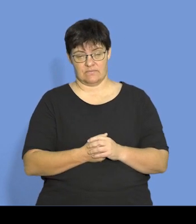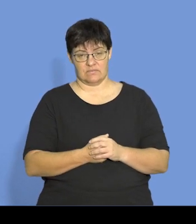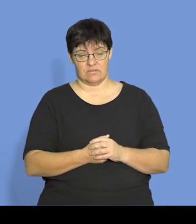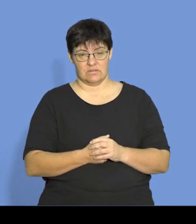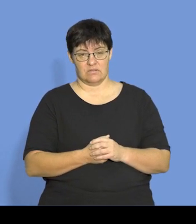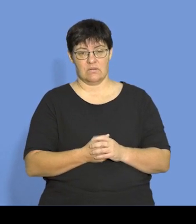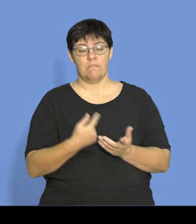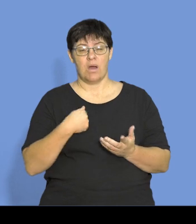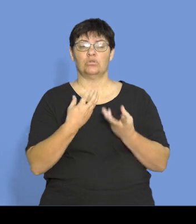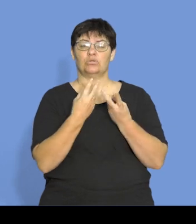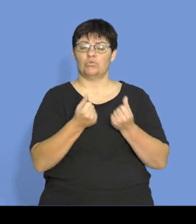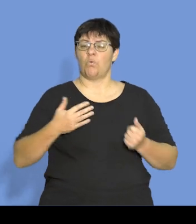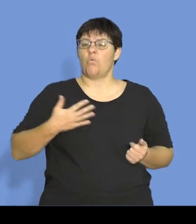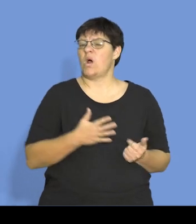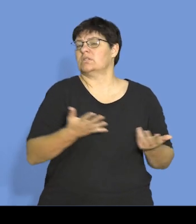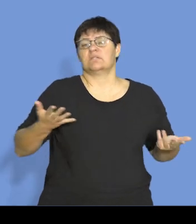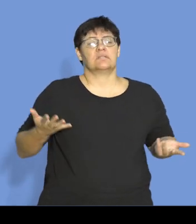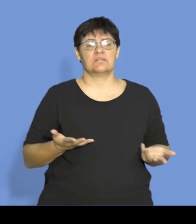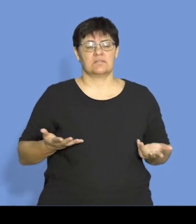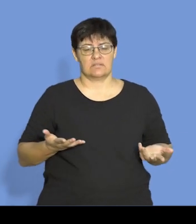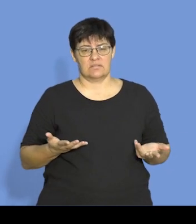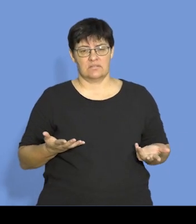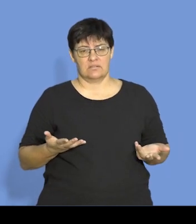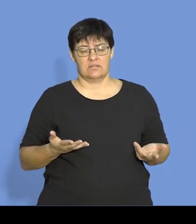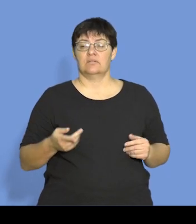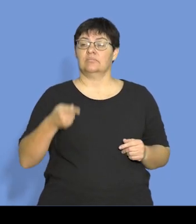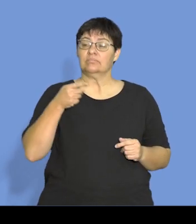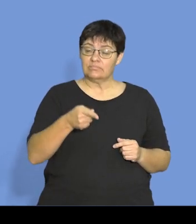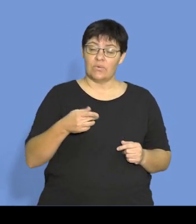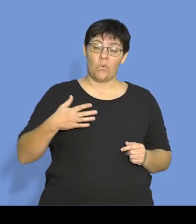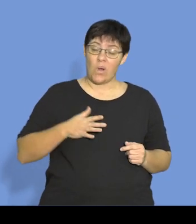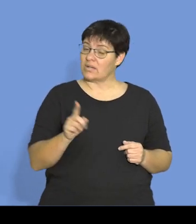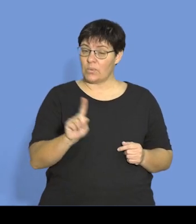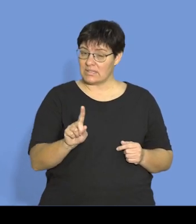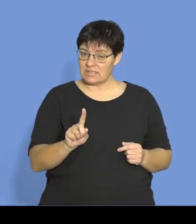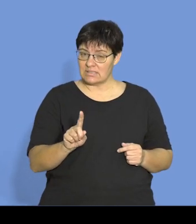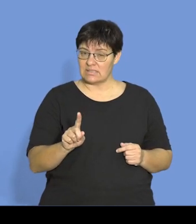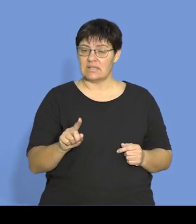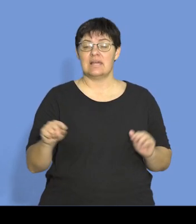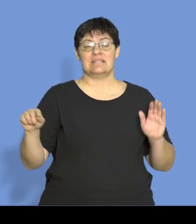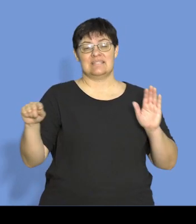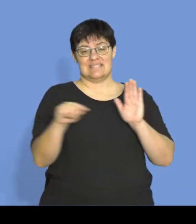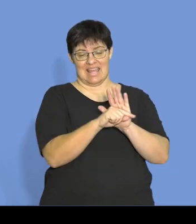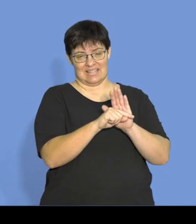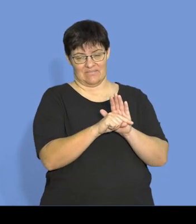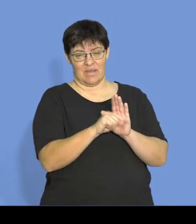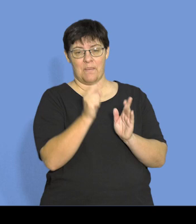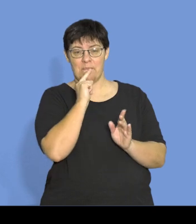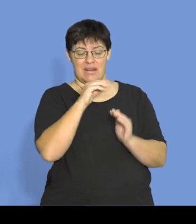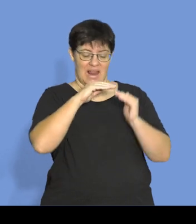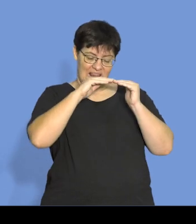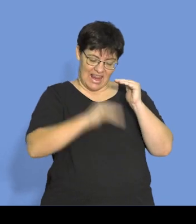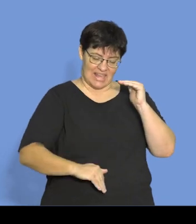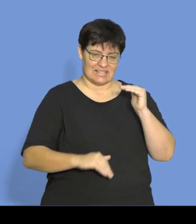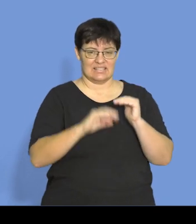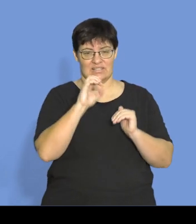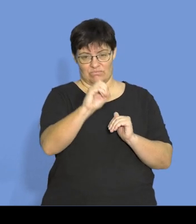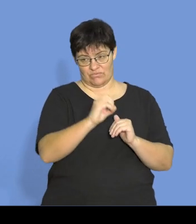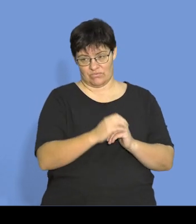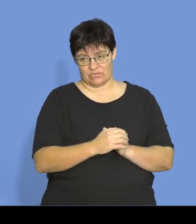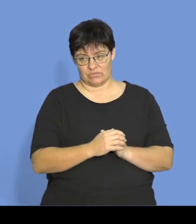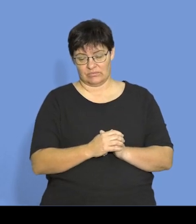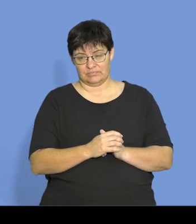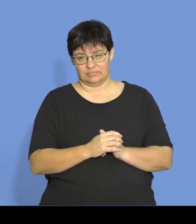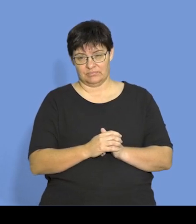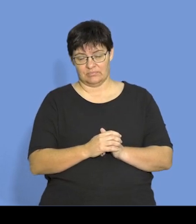positive. But where do we want our solution? We want our solution to be a negative, meaning less